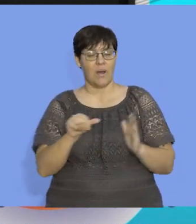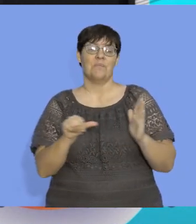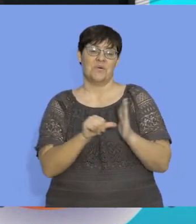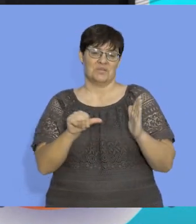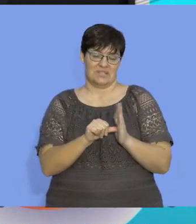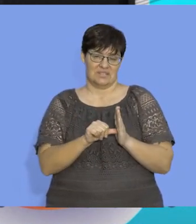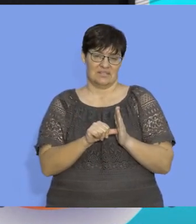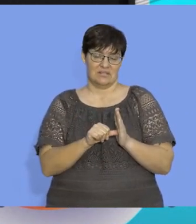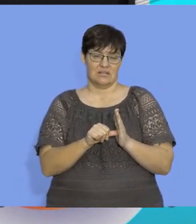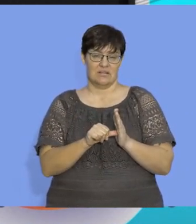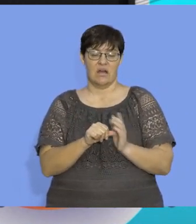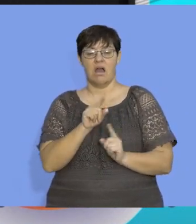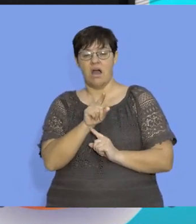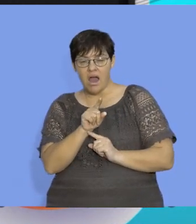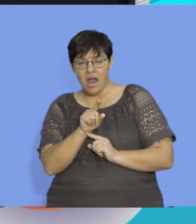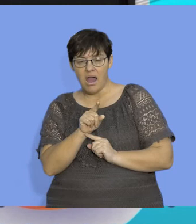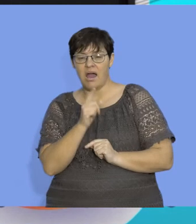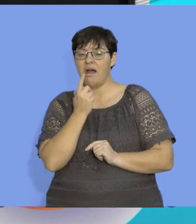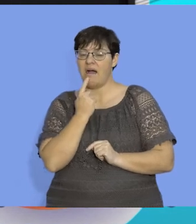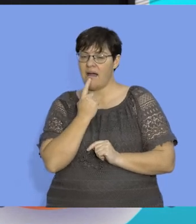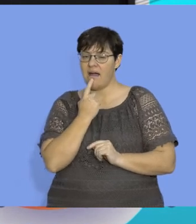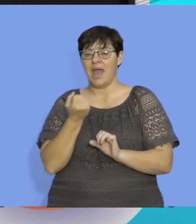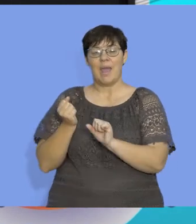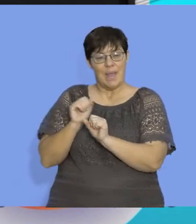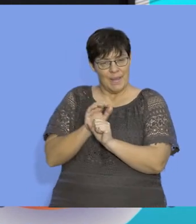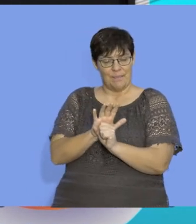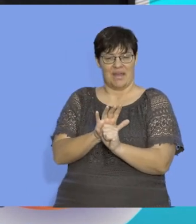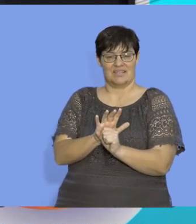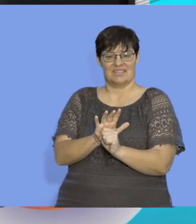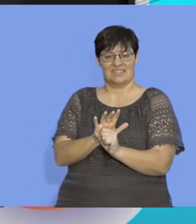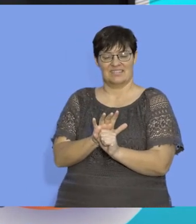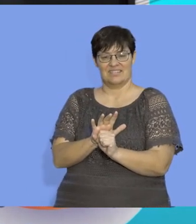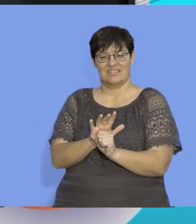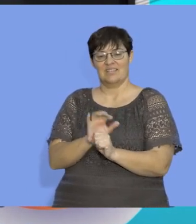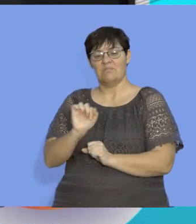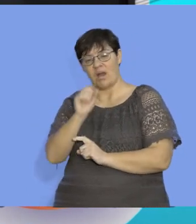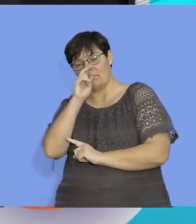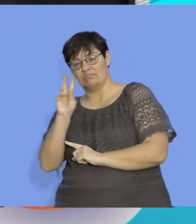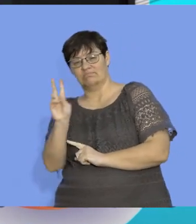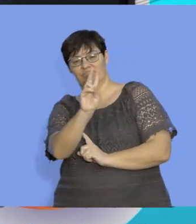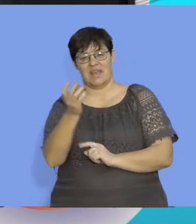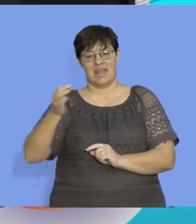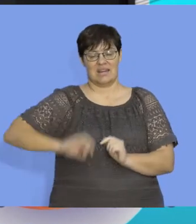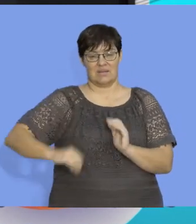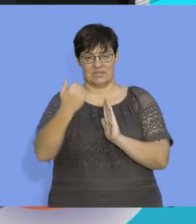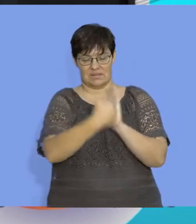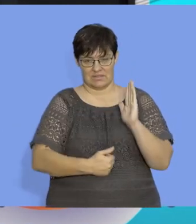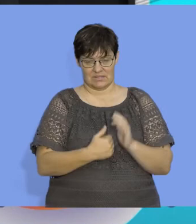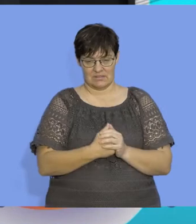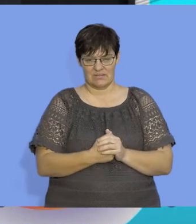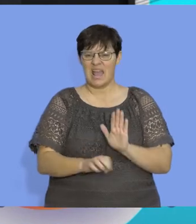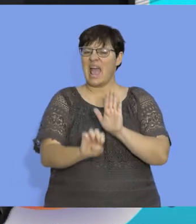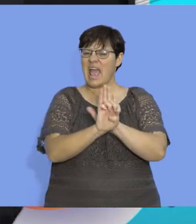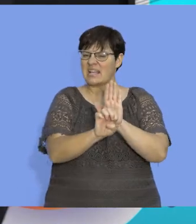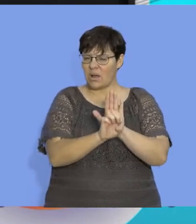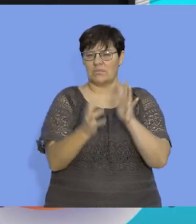you see how this will impact on your projected income statement. These are just examples of